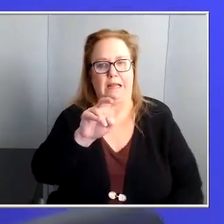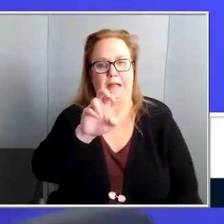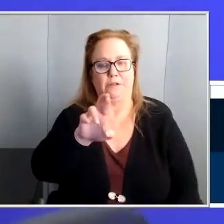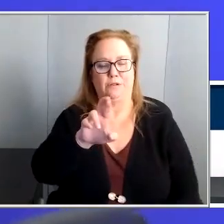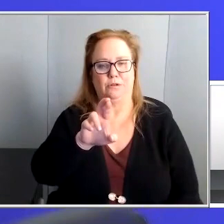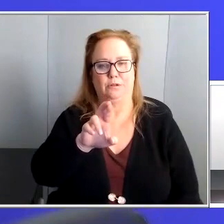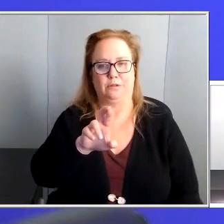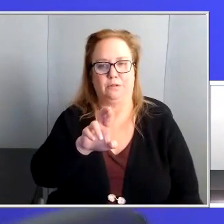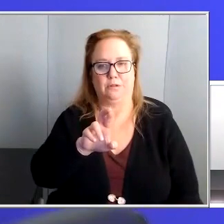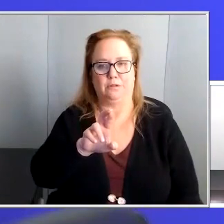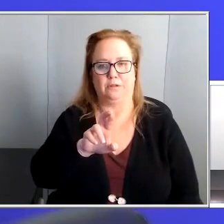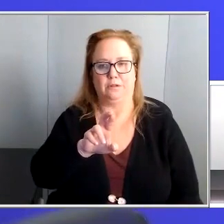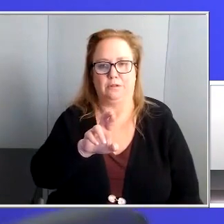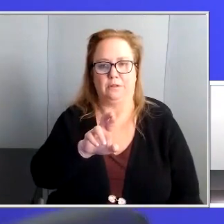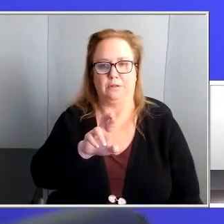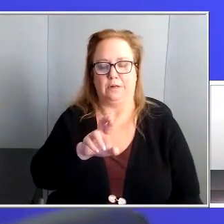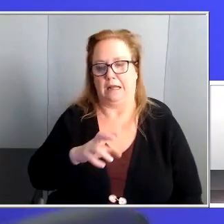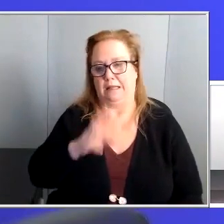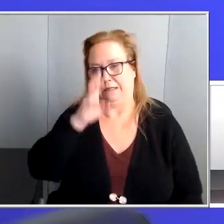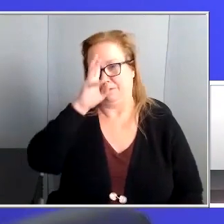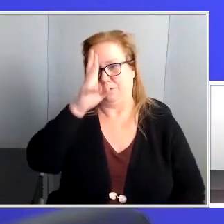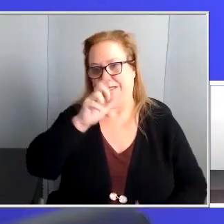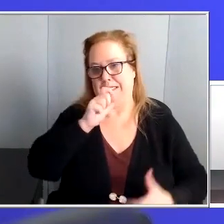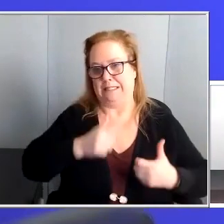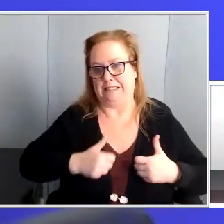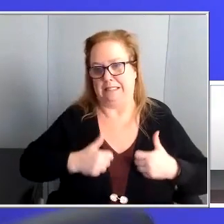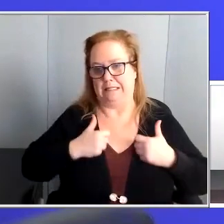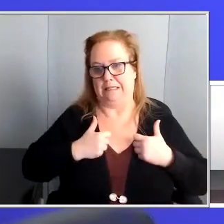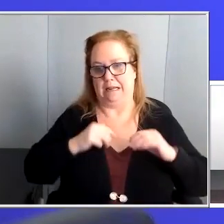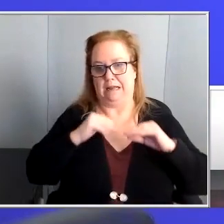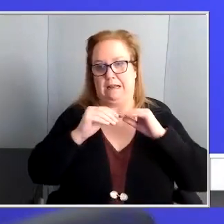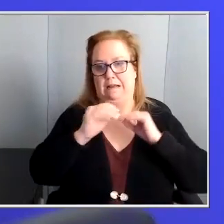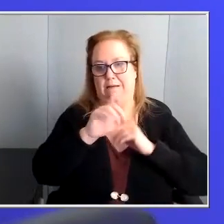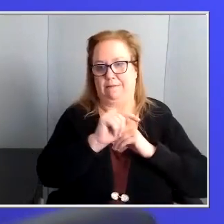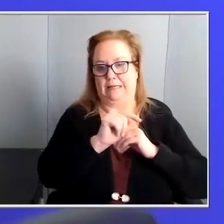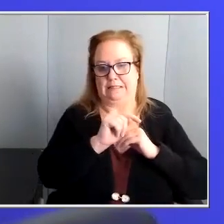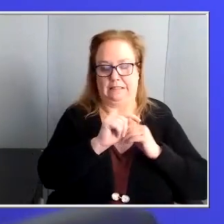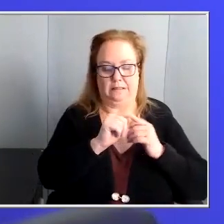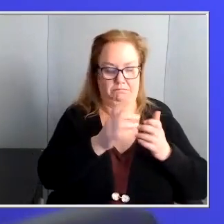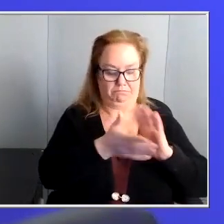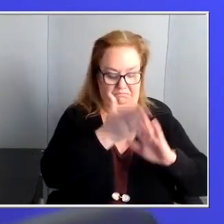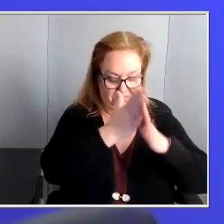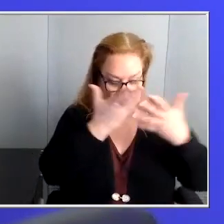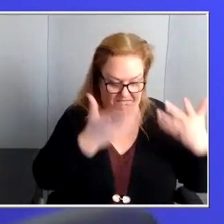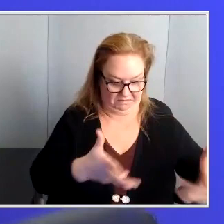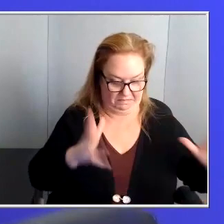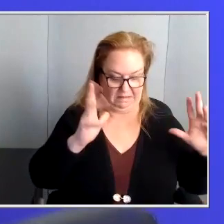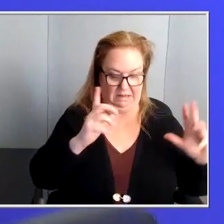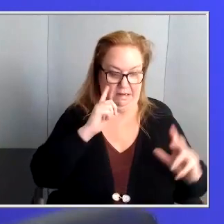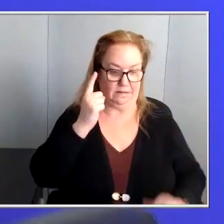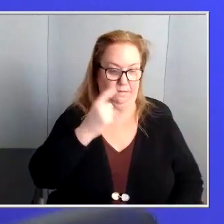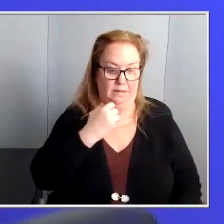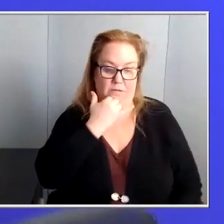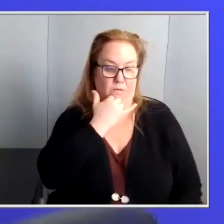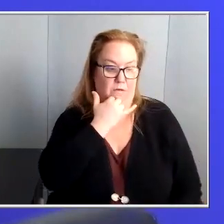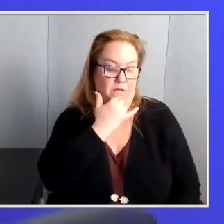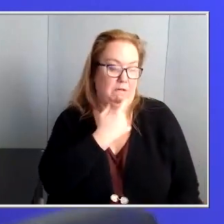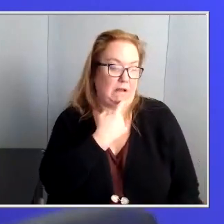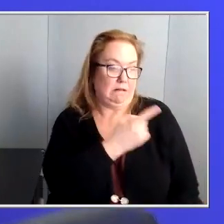I like to pretend it doesn't exist. I fix it, and if something goes wrong, I tell somebody,